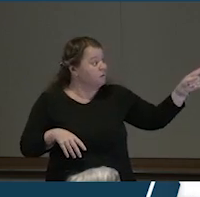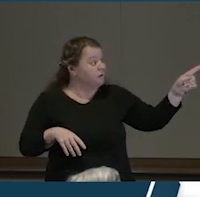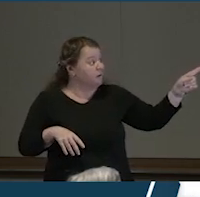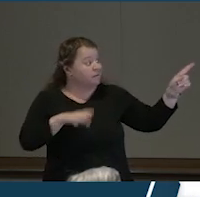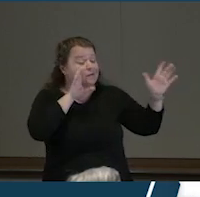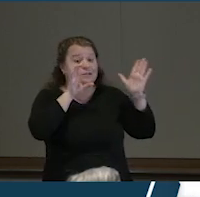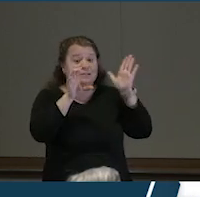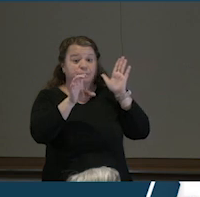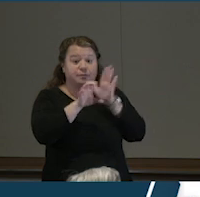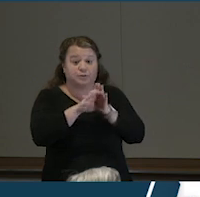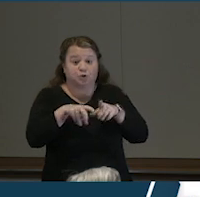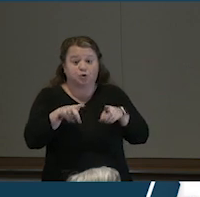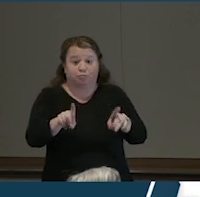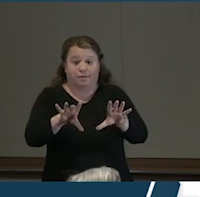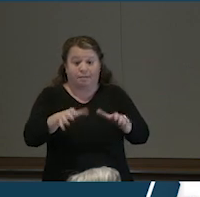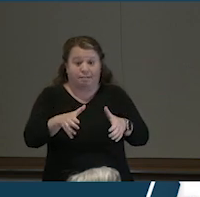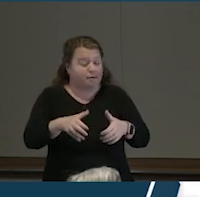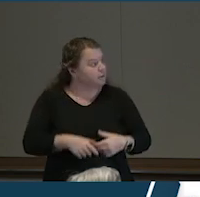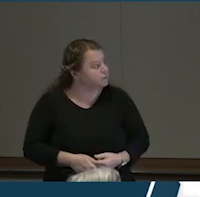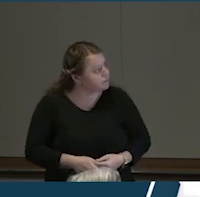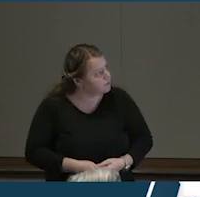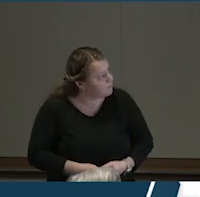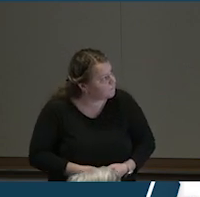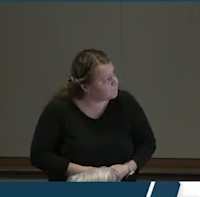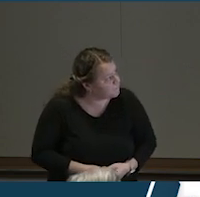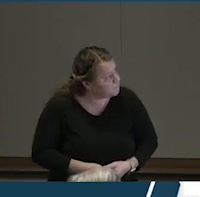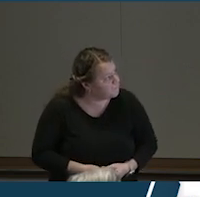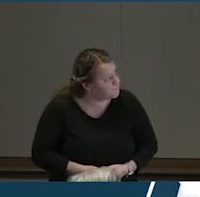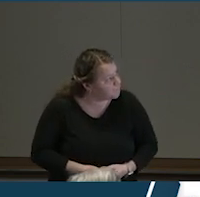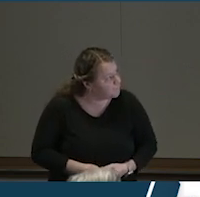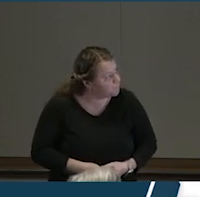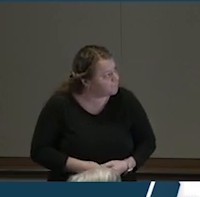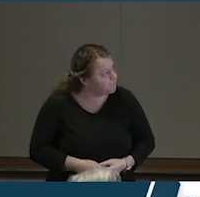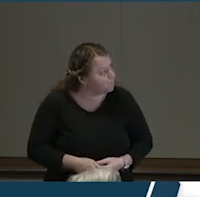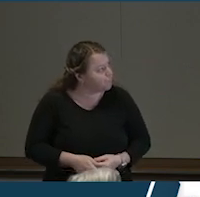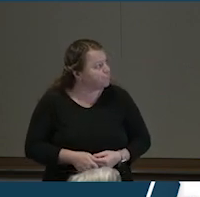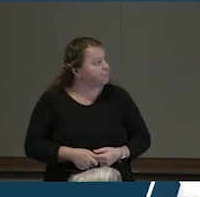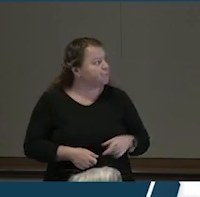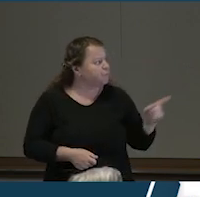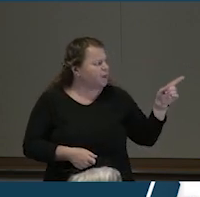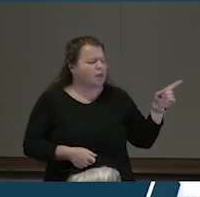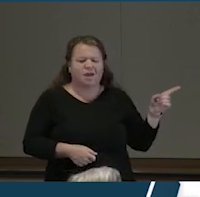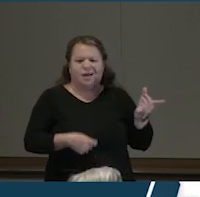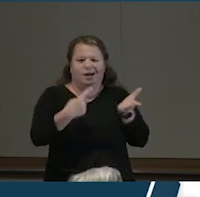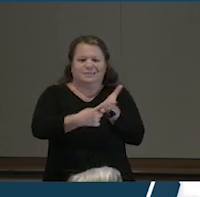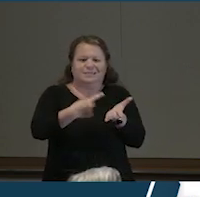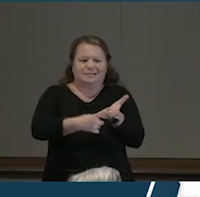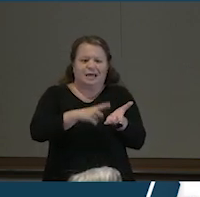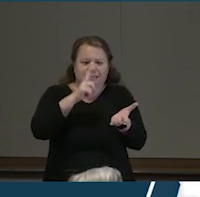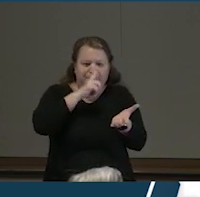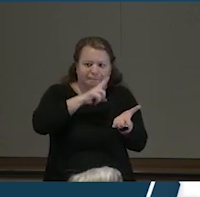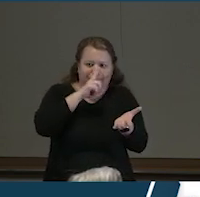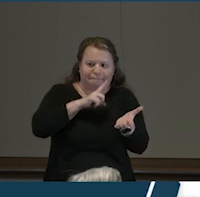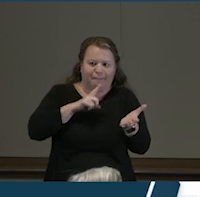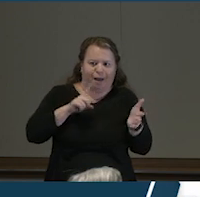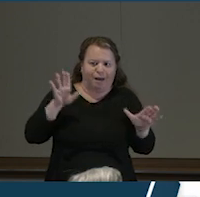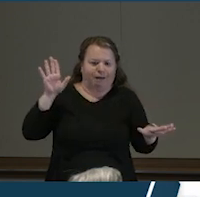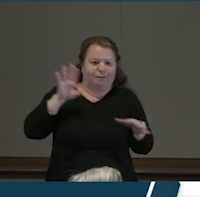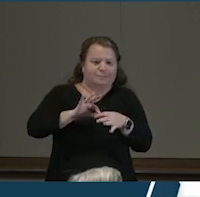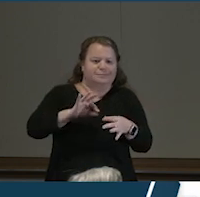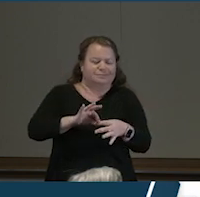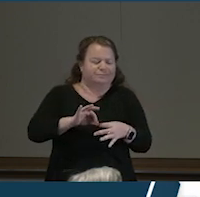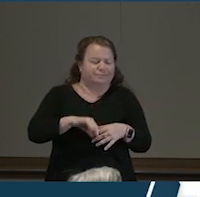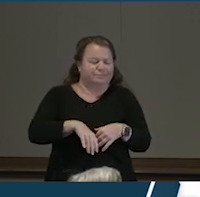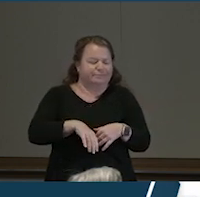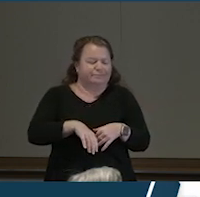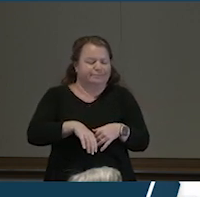this was during the class, and this is where I talked about before, the mock testimonies that we do. And you don't do those